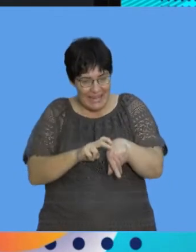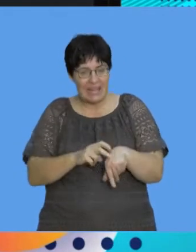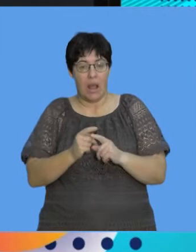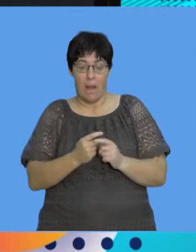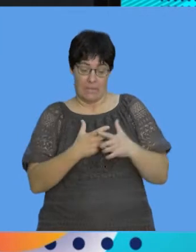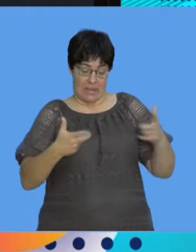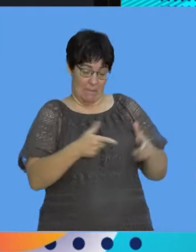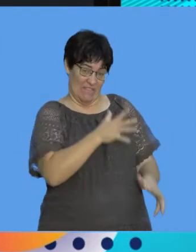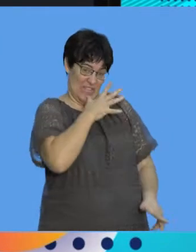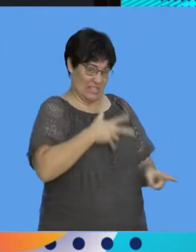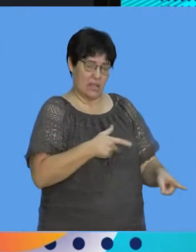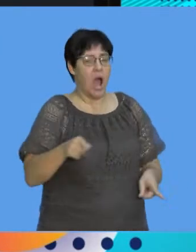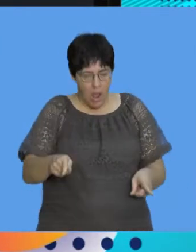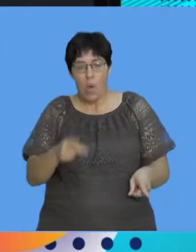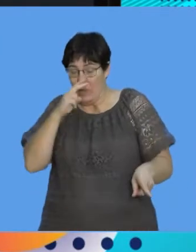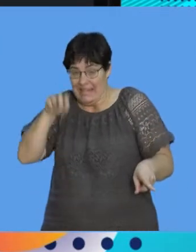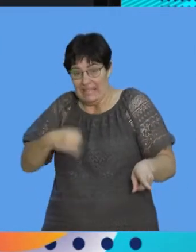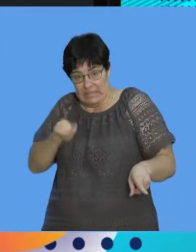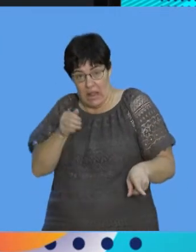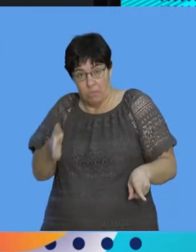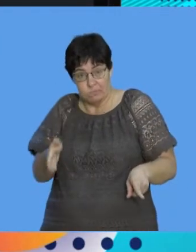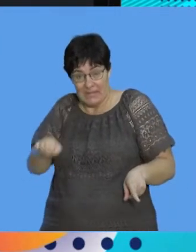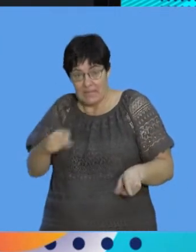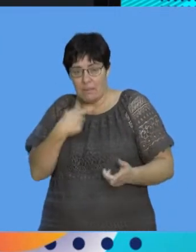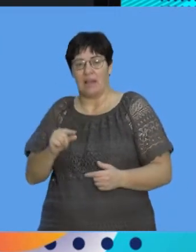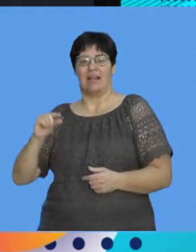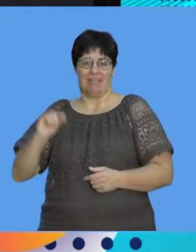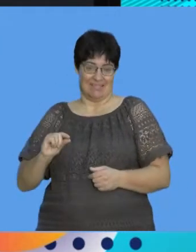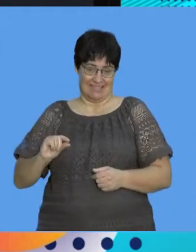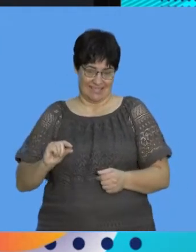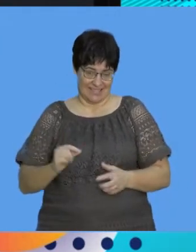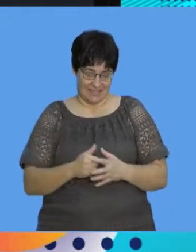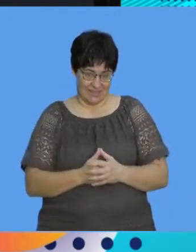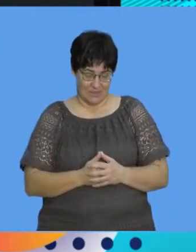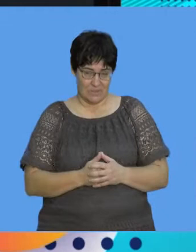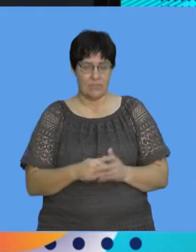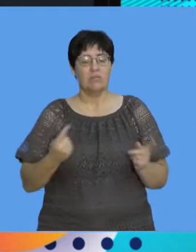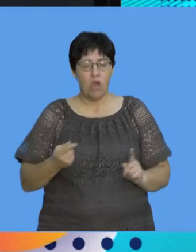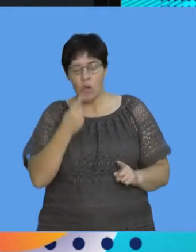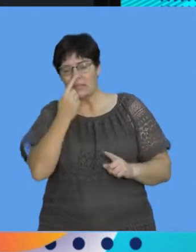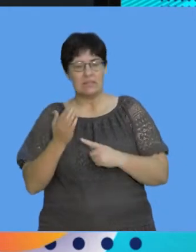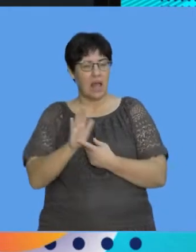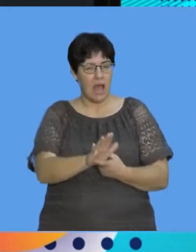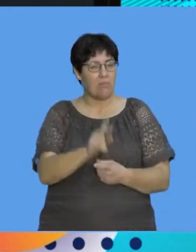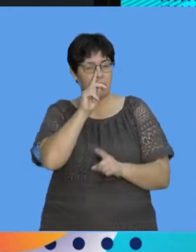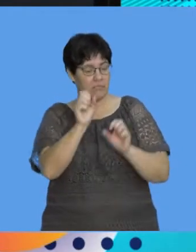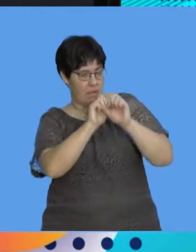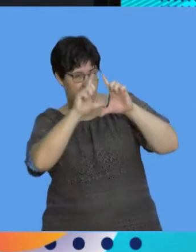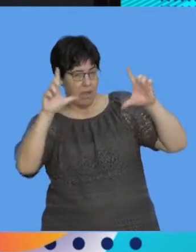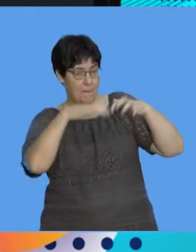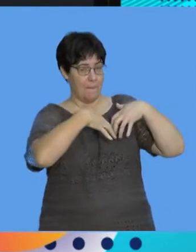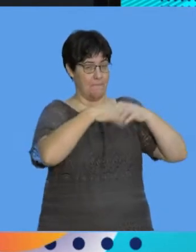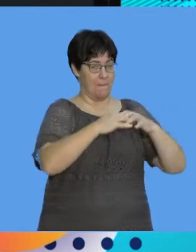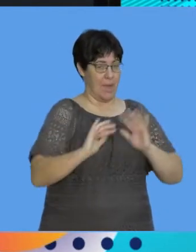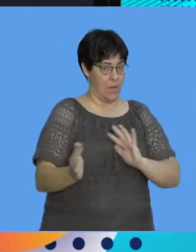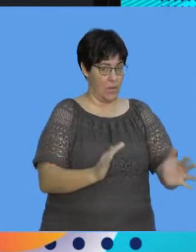need it in smaller amounts in our diet. Okay, so now what we're going to do for the following slides, what you're going to see, I want you to have a